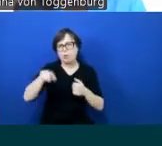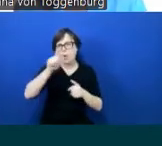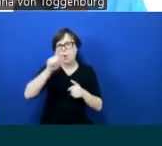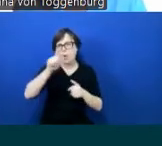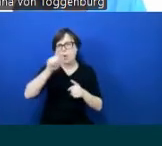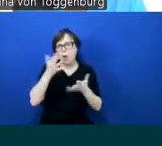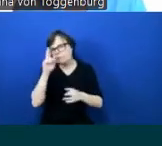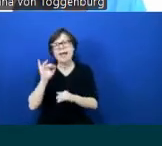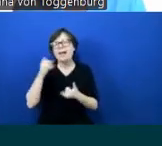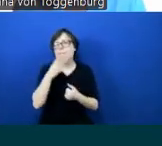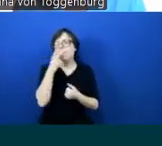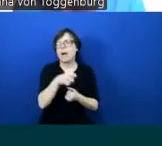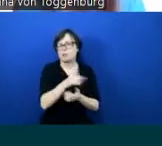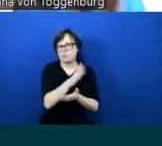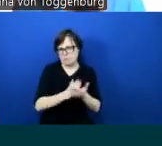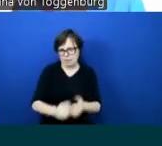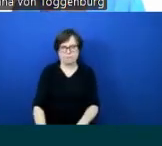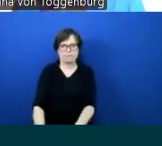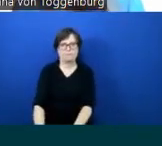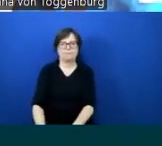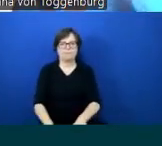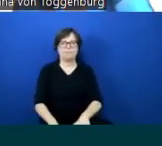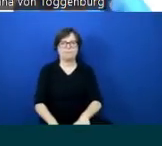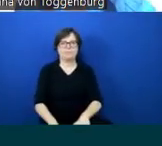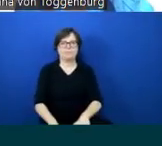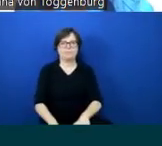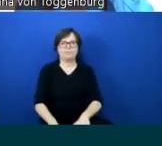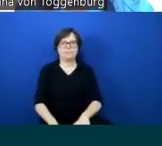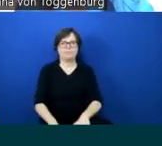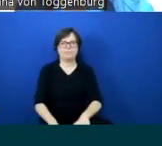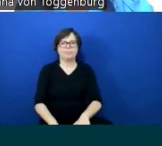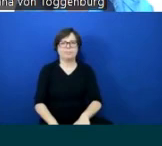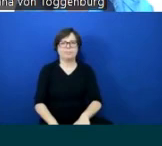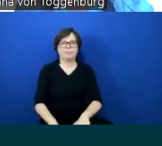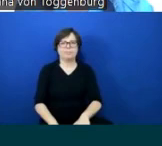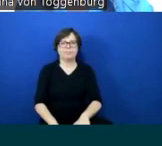maps. So there's a selection of maps I will